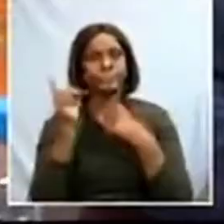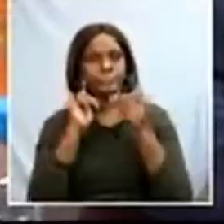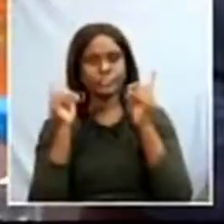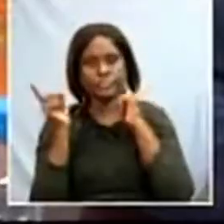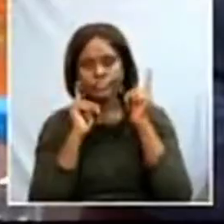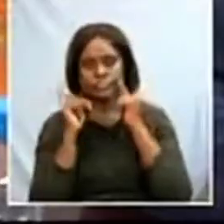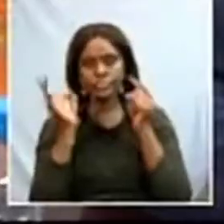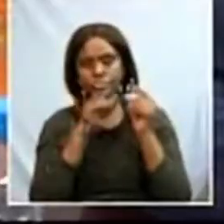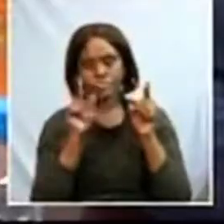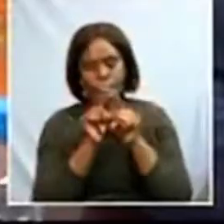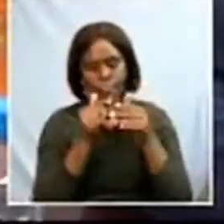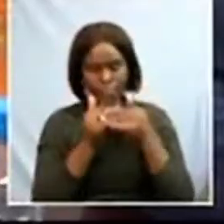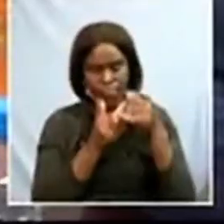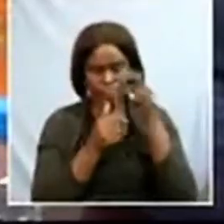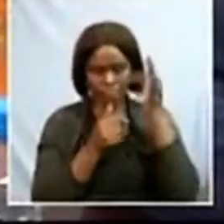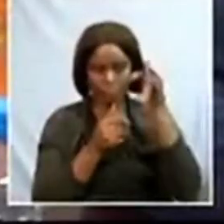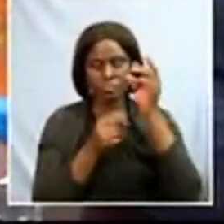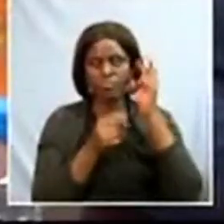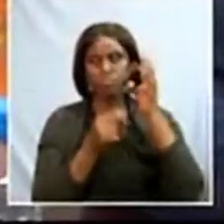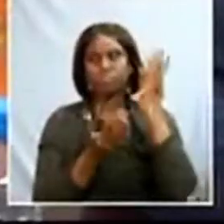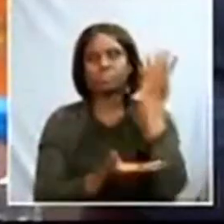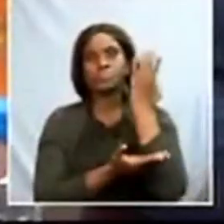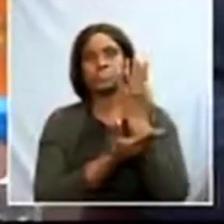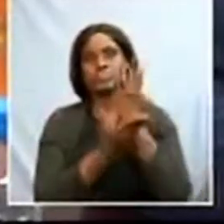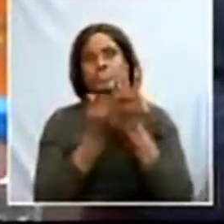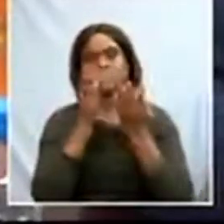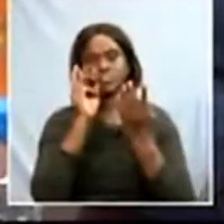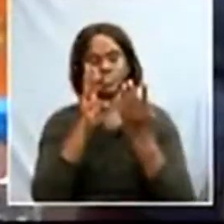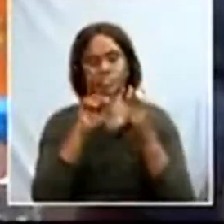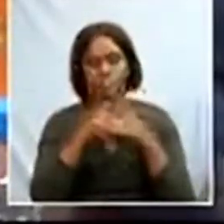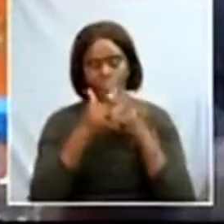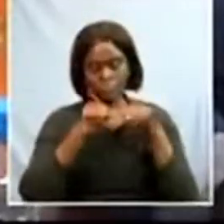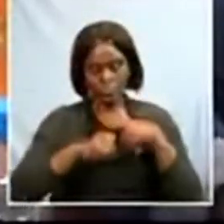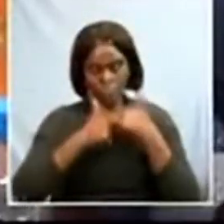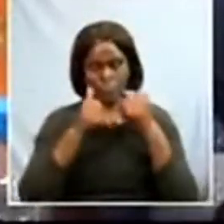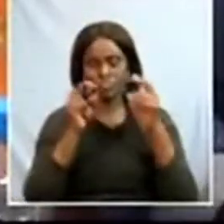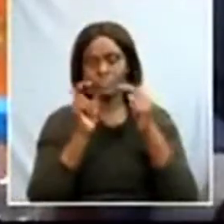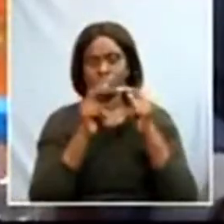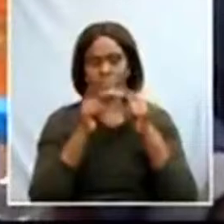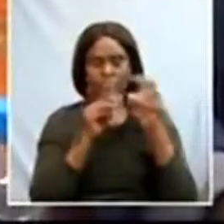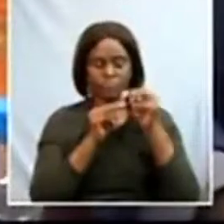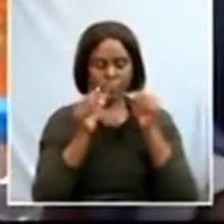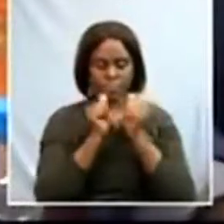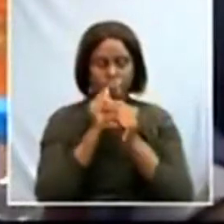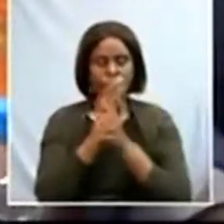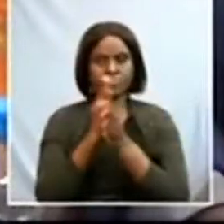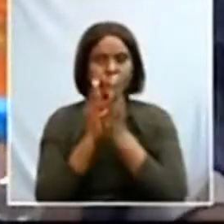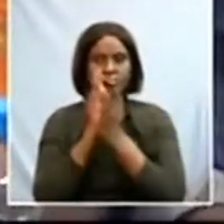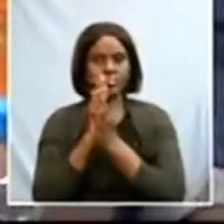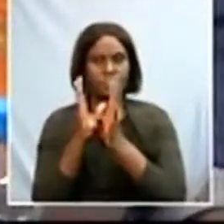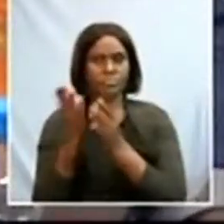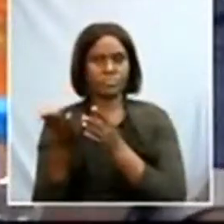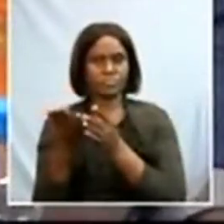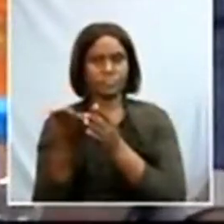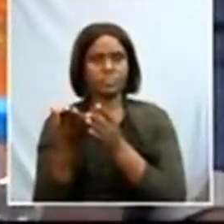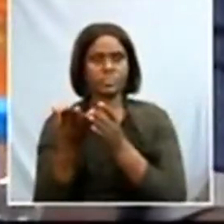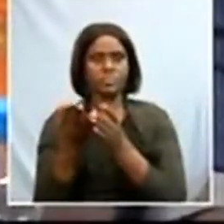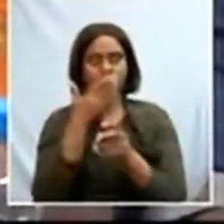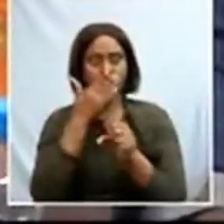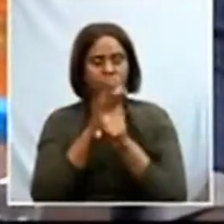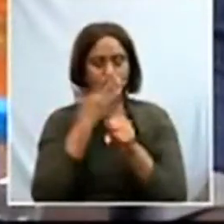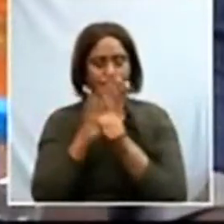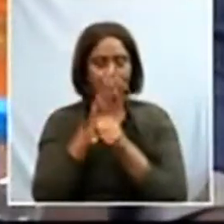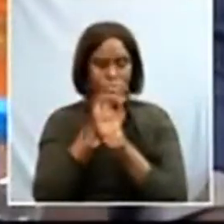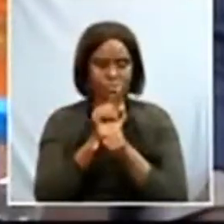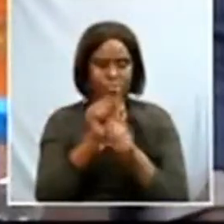note, and going forward, I think we'll improve on our contract management with our contractors. It is an assurance